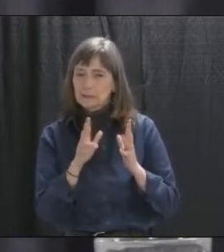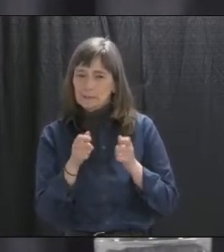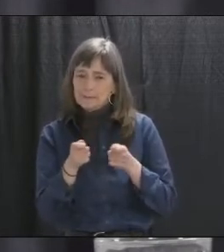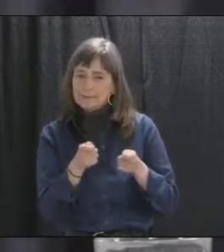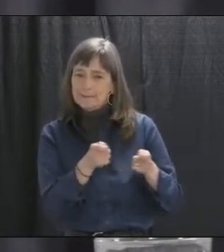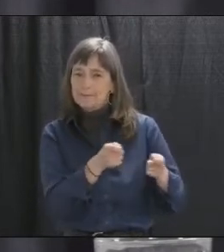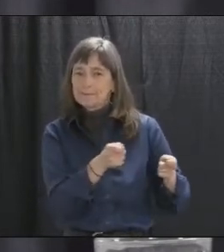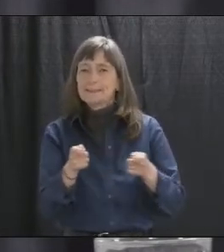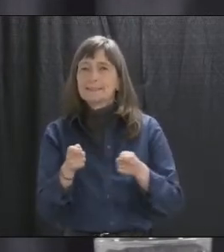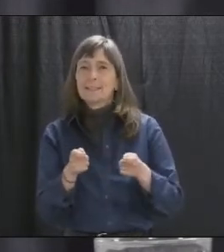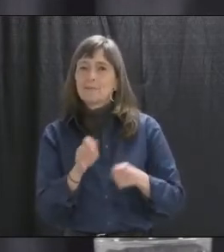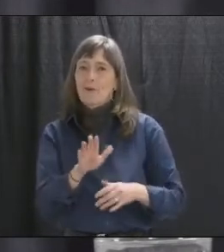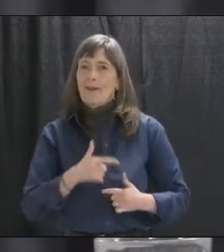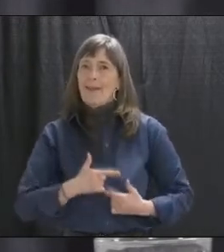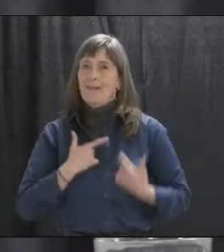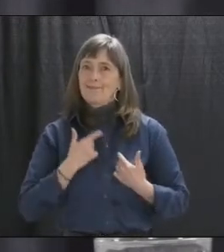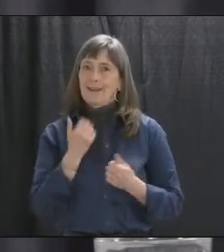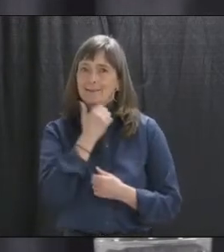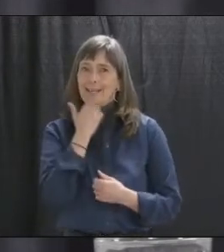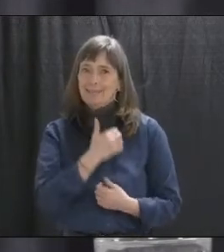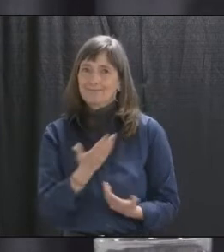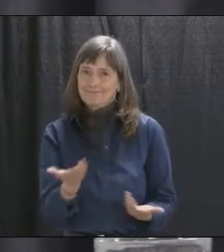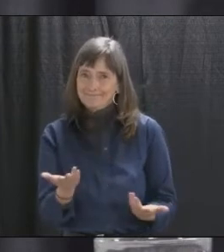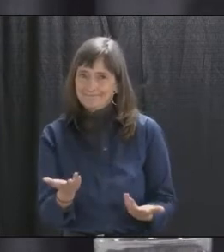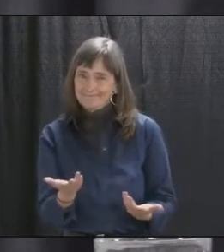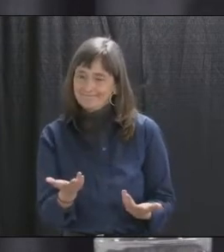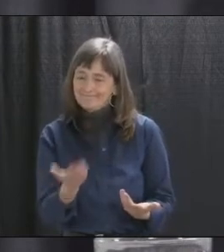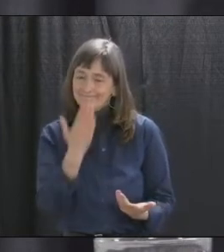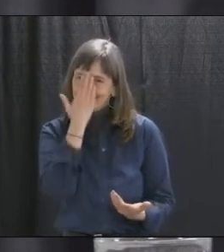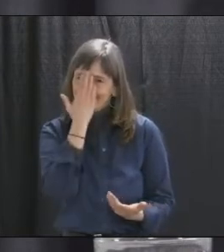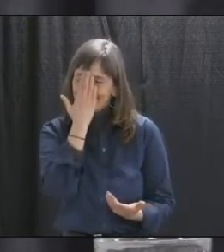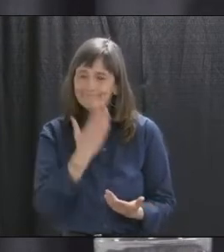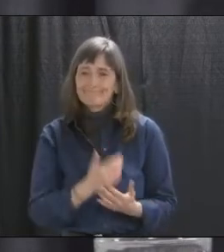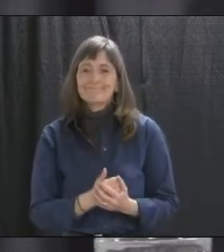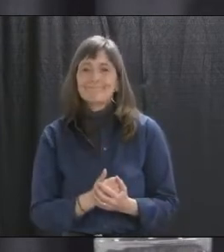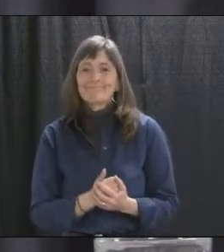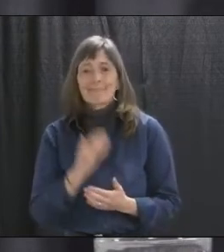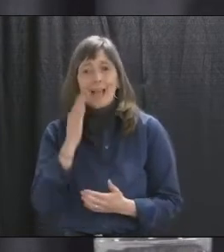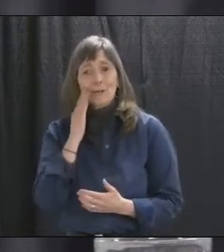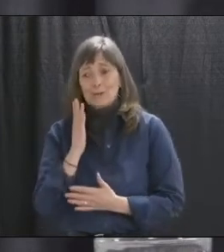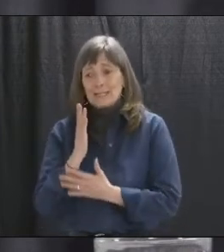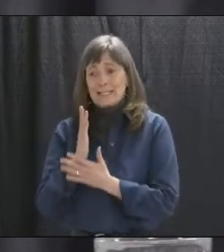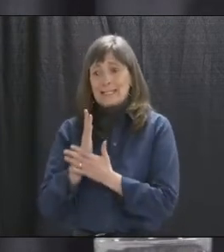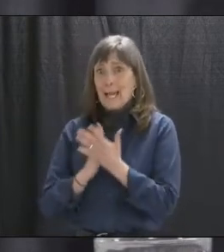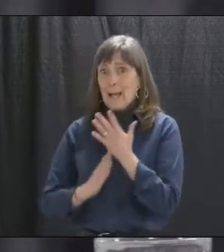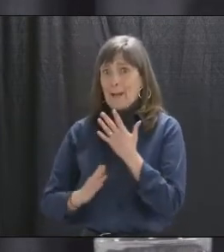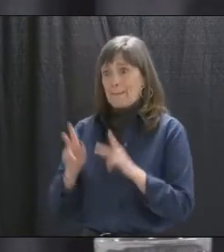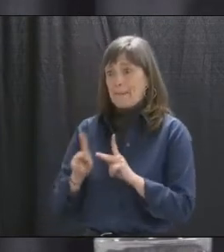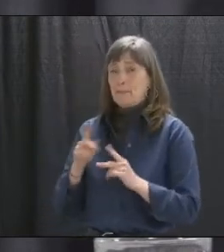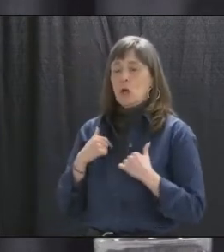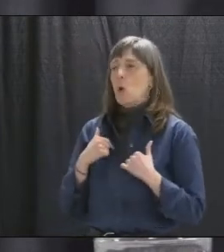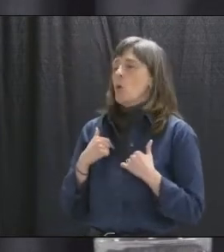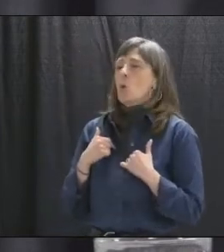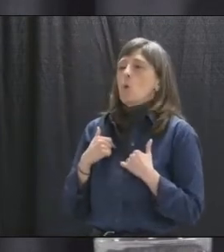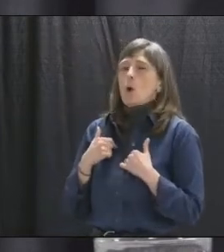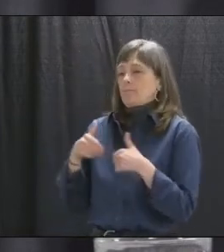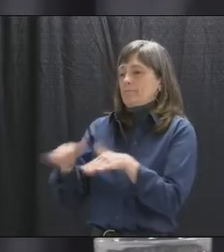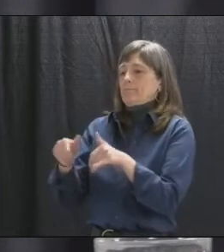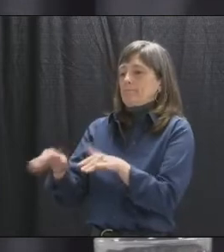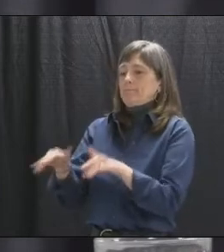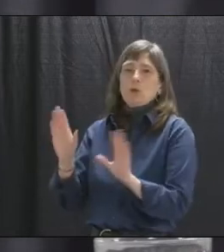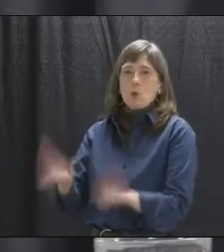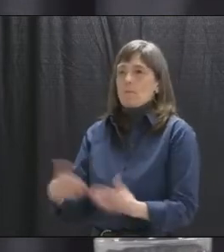people's existence. And I know of folk, for example, who would not dream of having anybody from outside of their